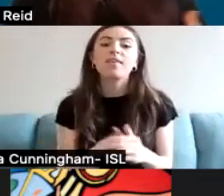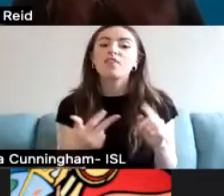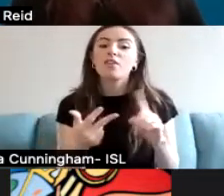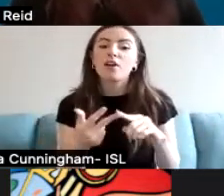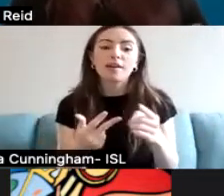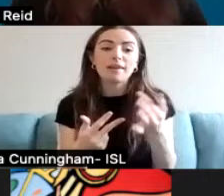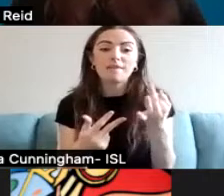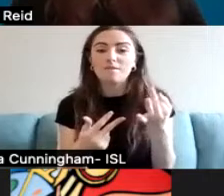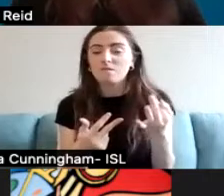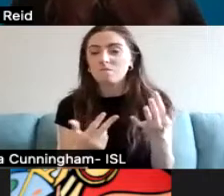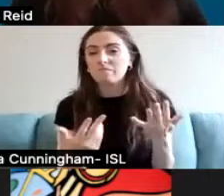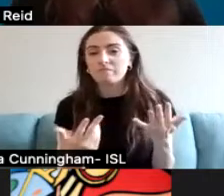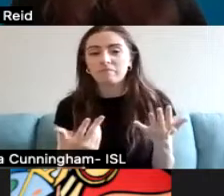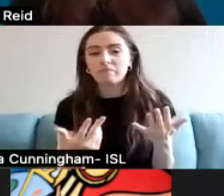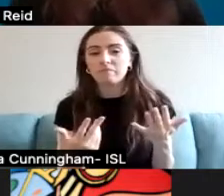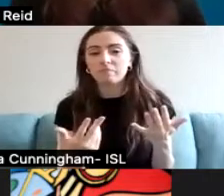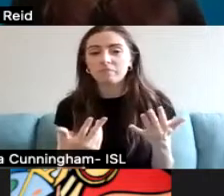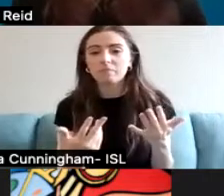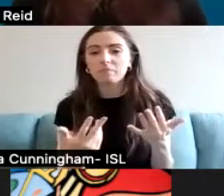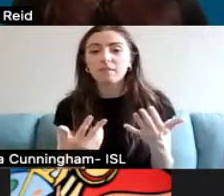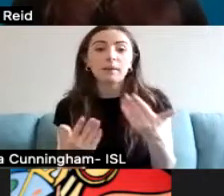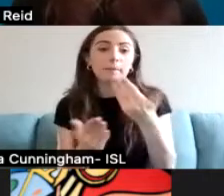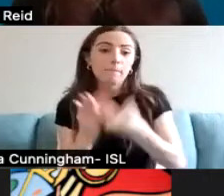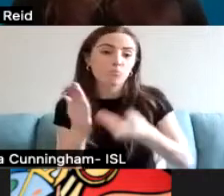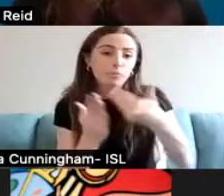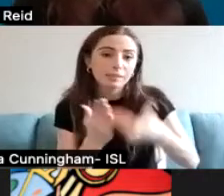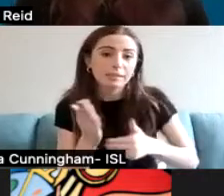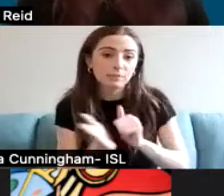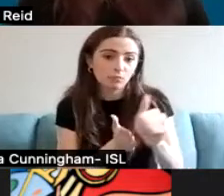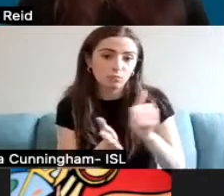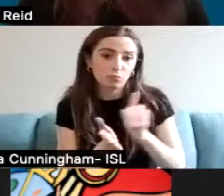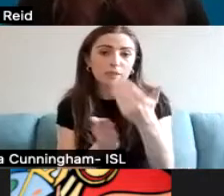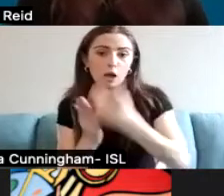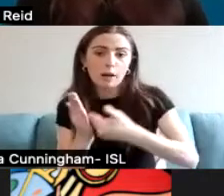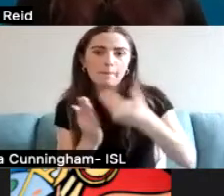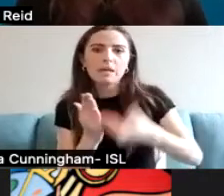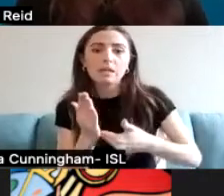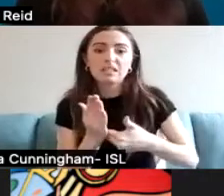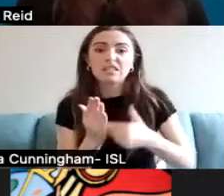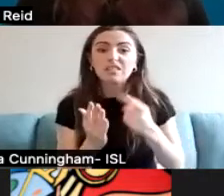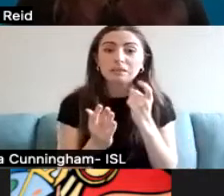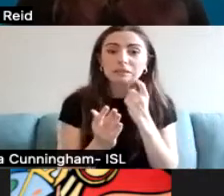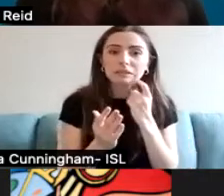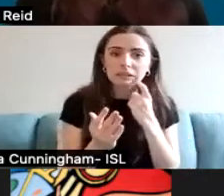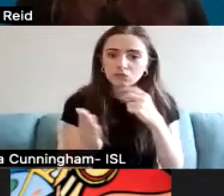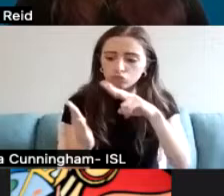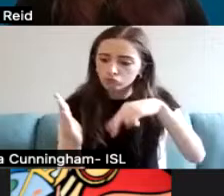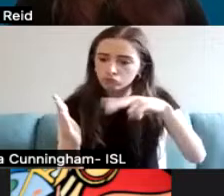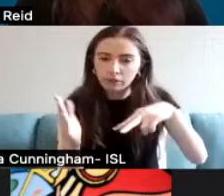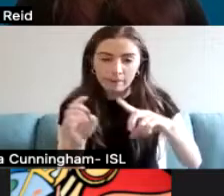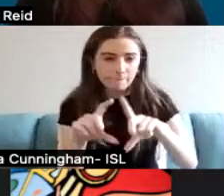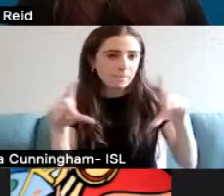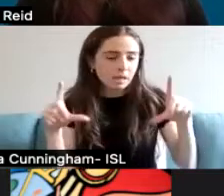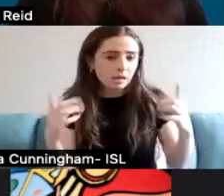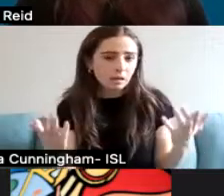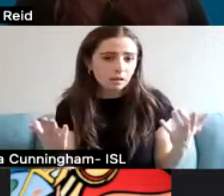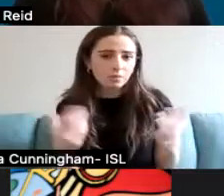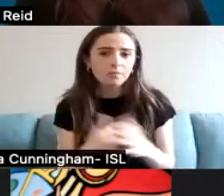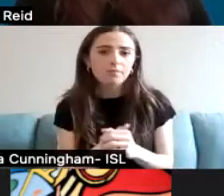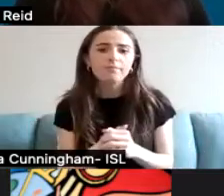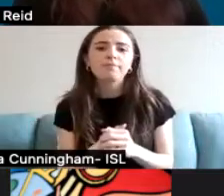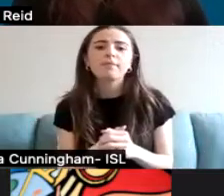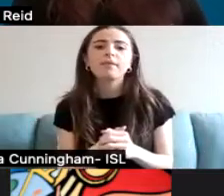materials, how easy they are to maneuver. We're also looking at aspects of